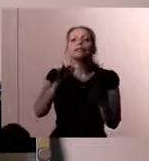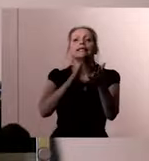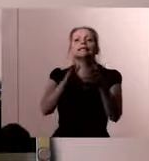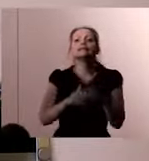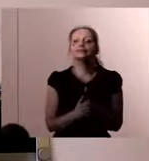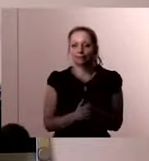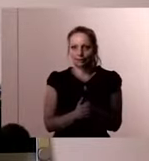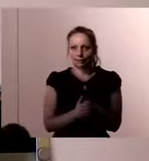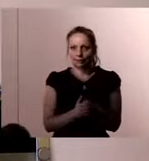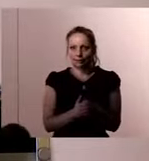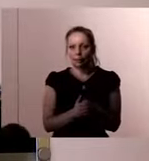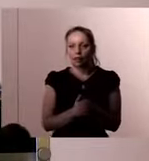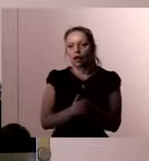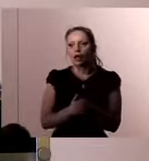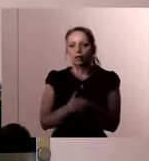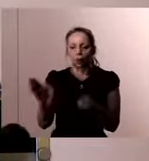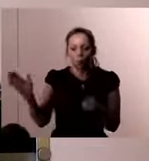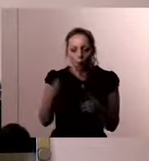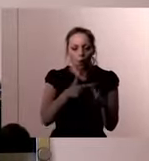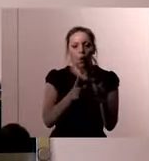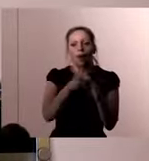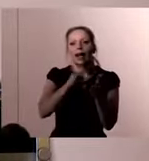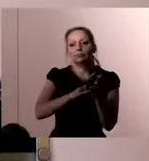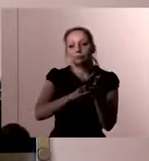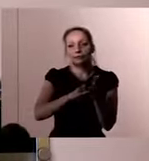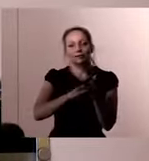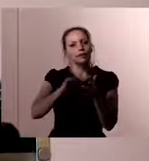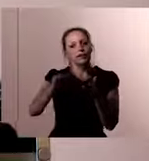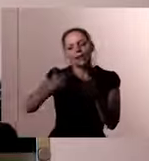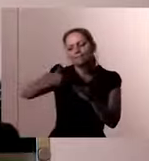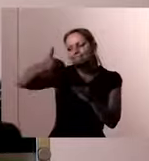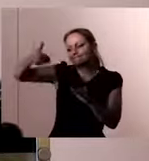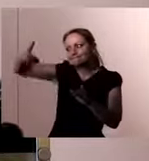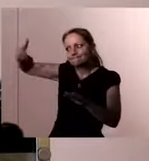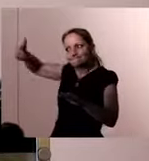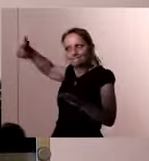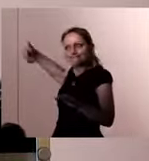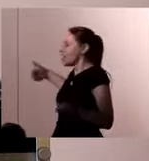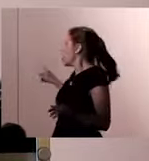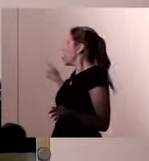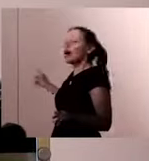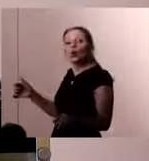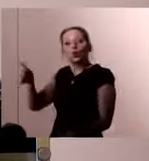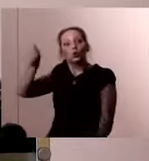means, is that the common ancestor of all of the apes, the great apes together, was a creature that knew how to deceive.